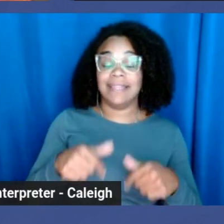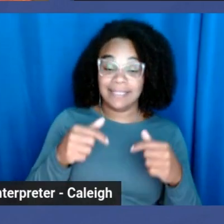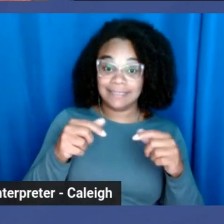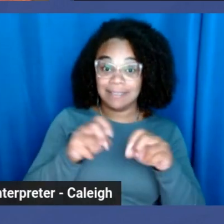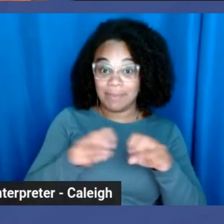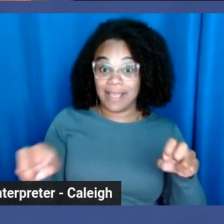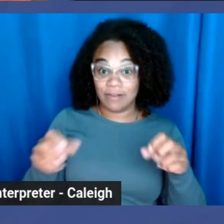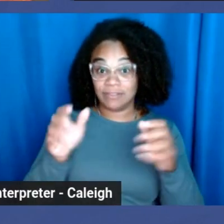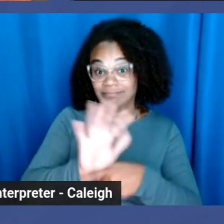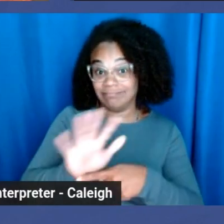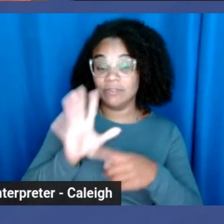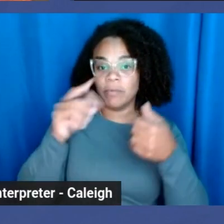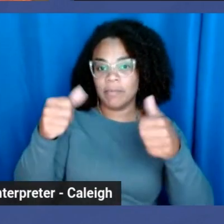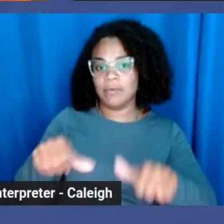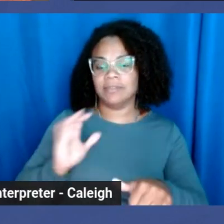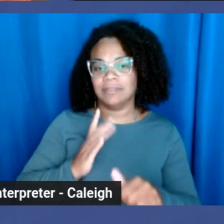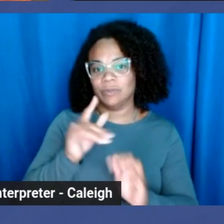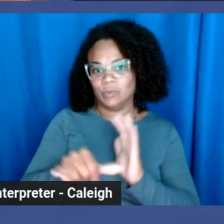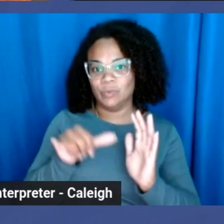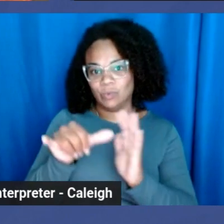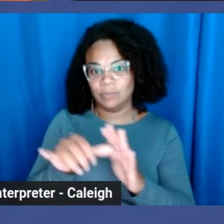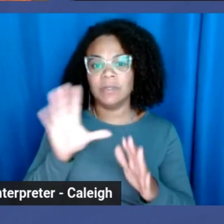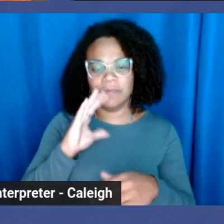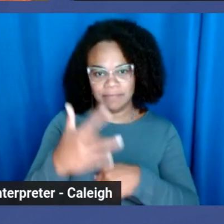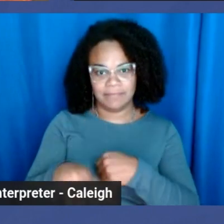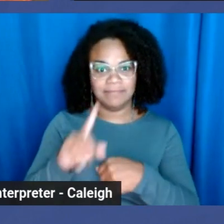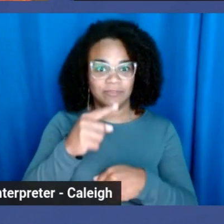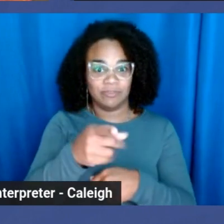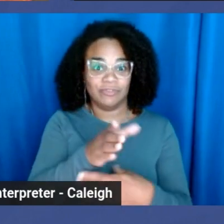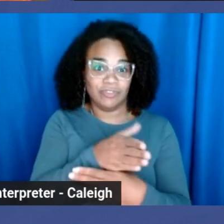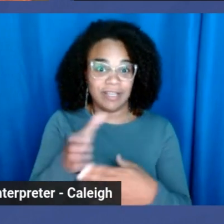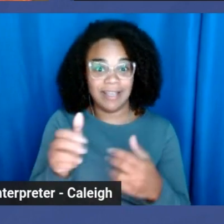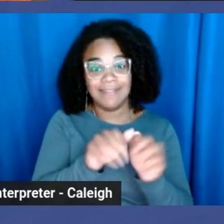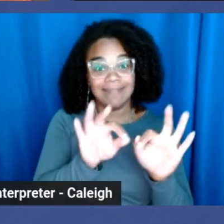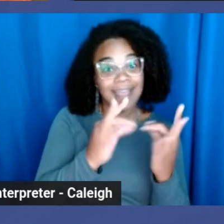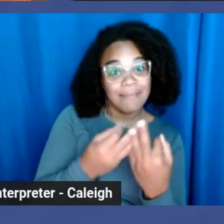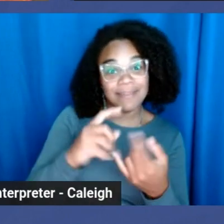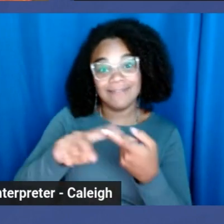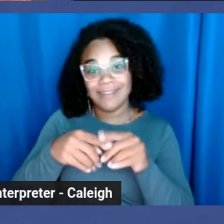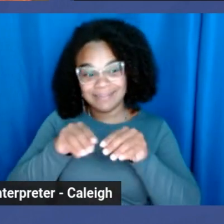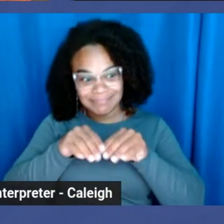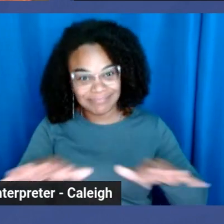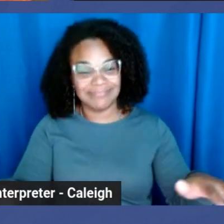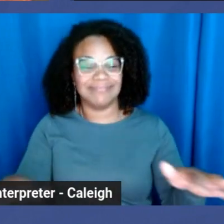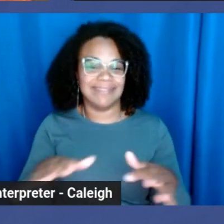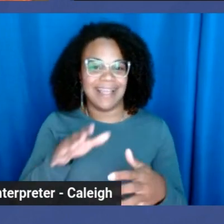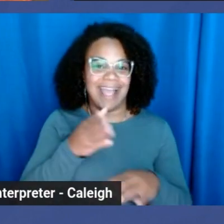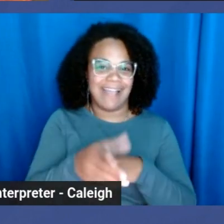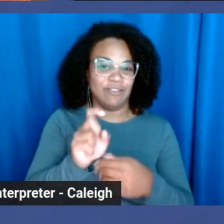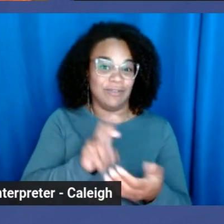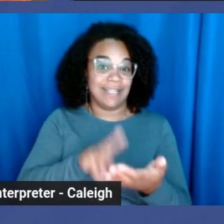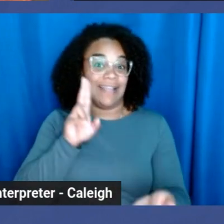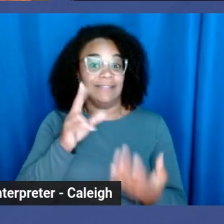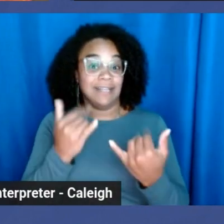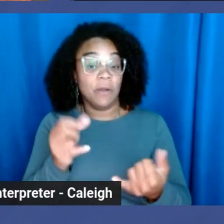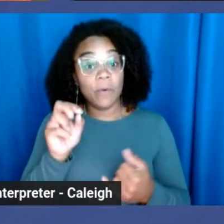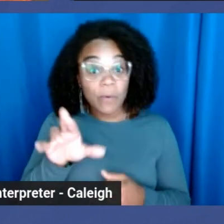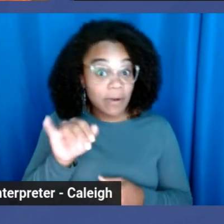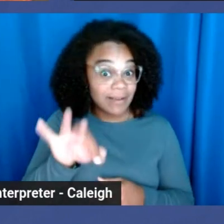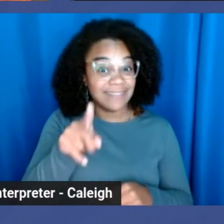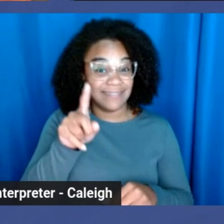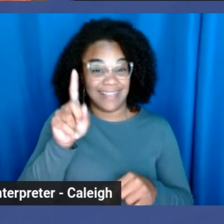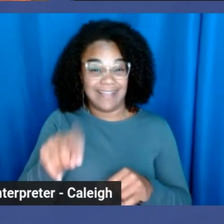so it'll be available for you to share with all of your family and friends after you sign off today, or if you can't stay for the